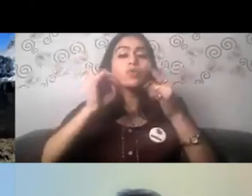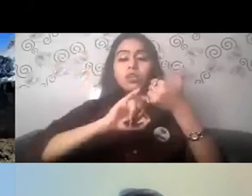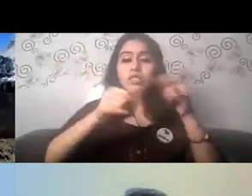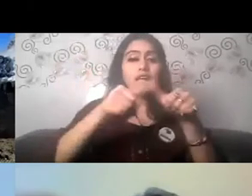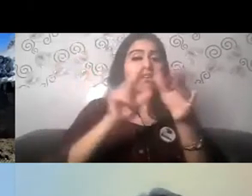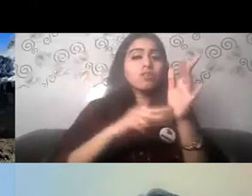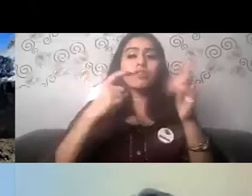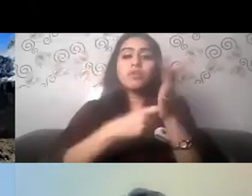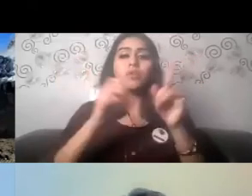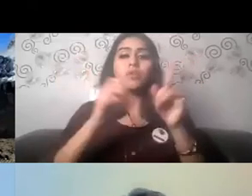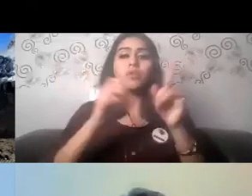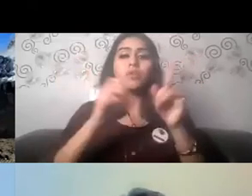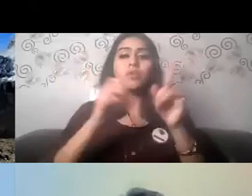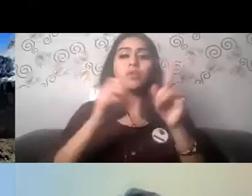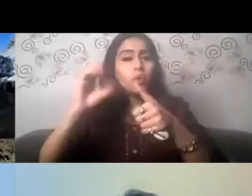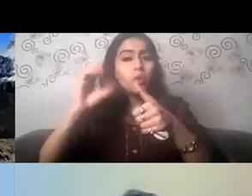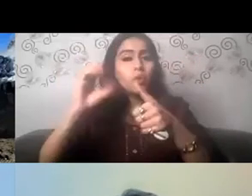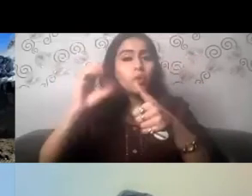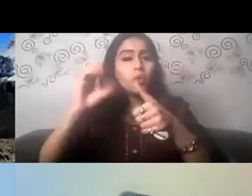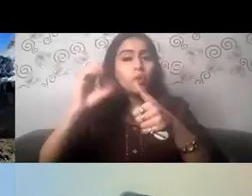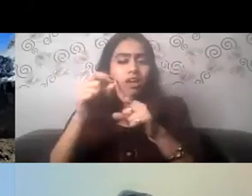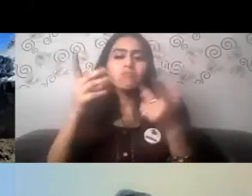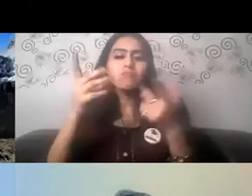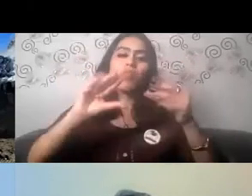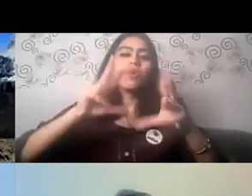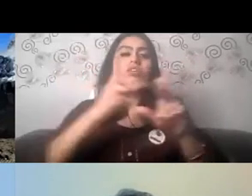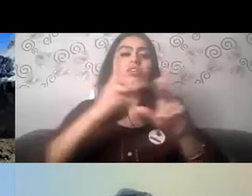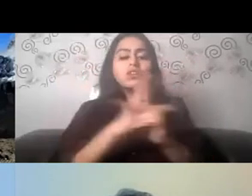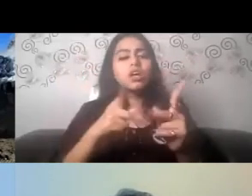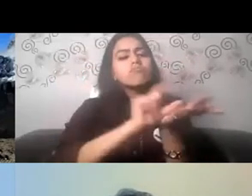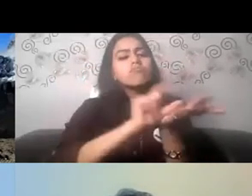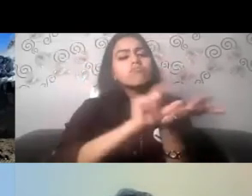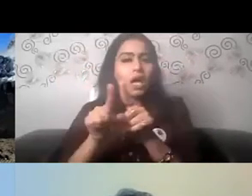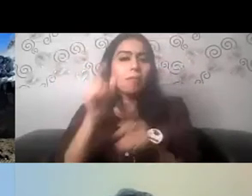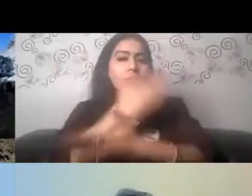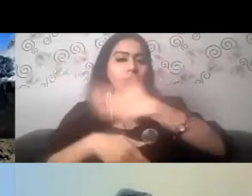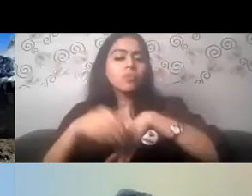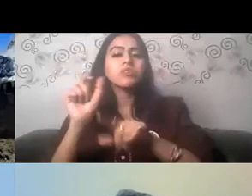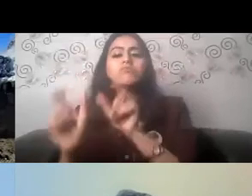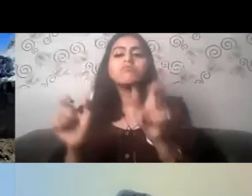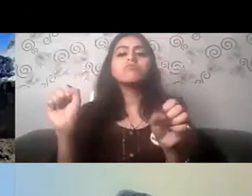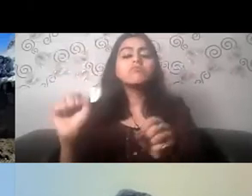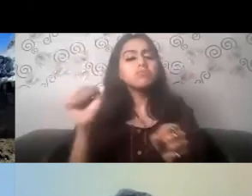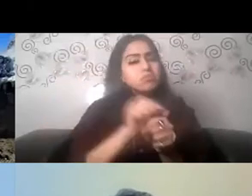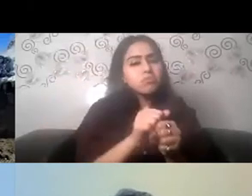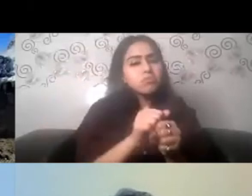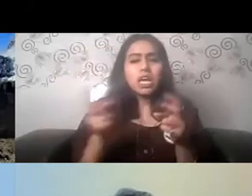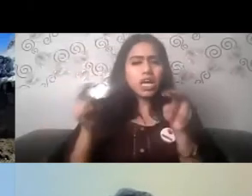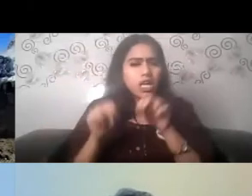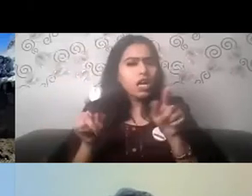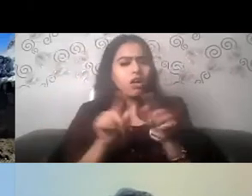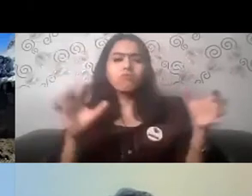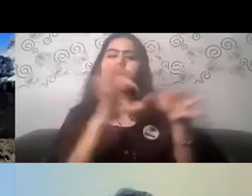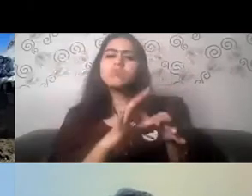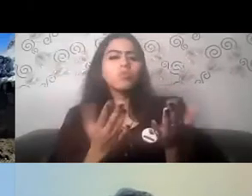macOS, Windows, because it is, I would argue, the majority of what people with a range of impairments require to be able